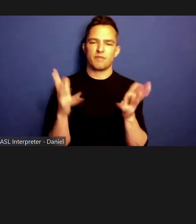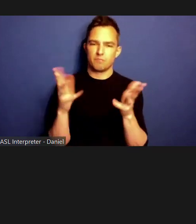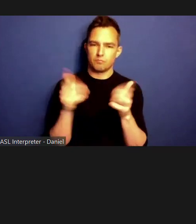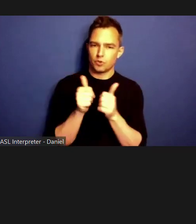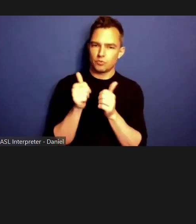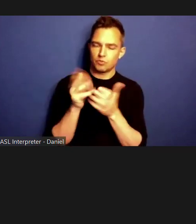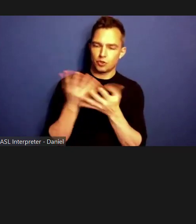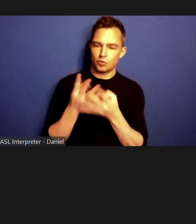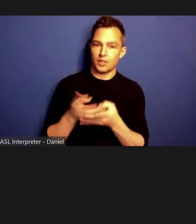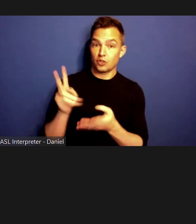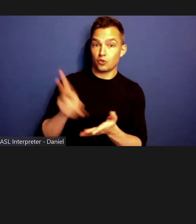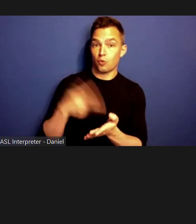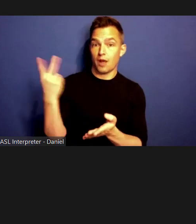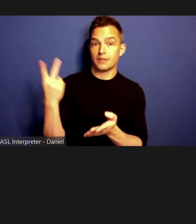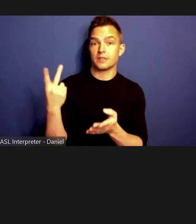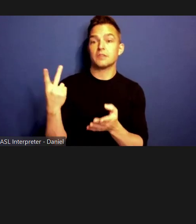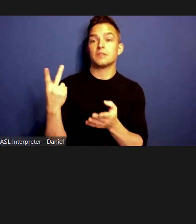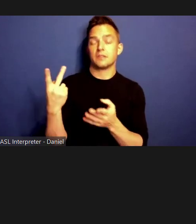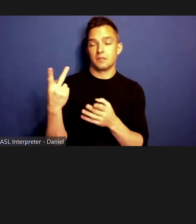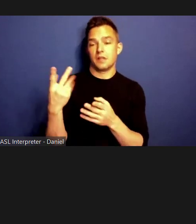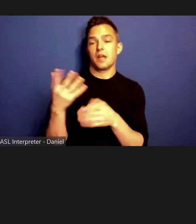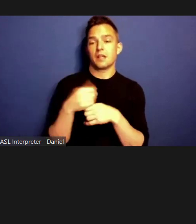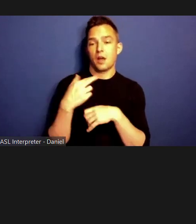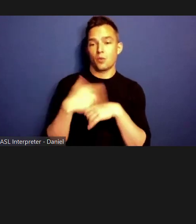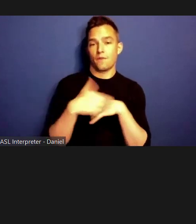screened twice and we've gotten refers.